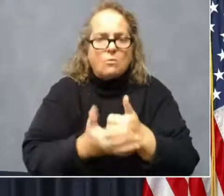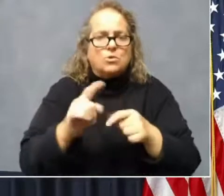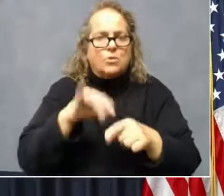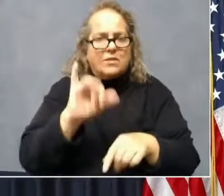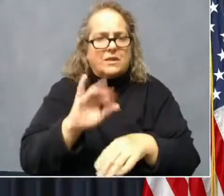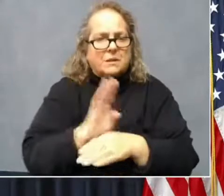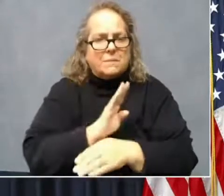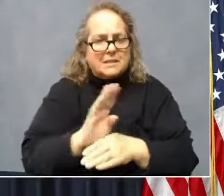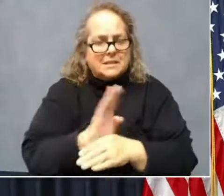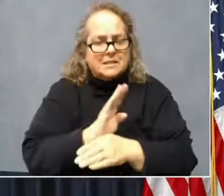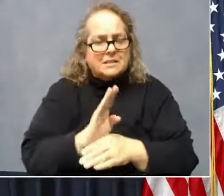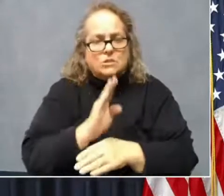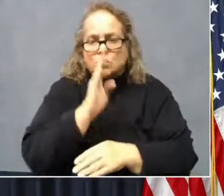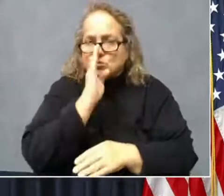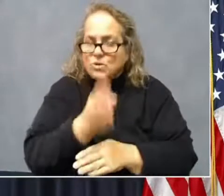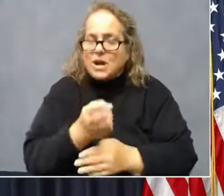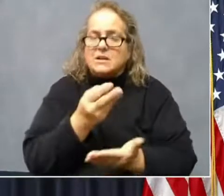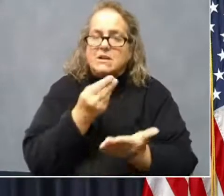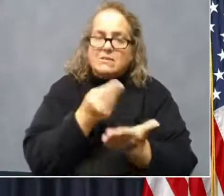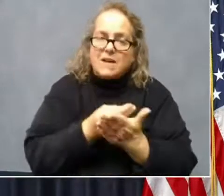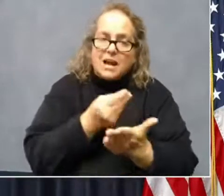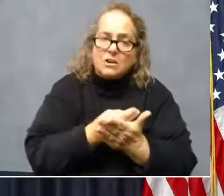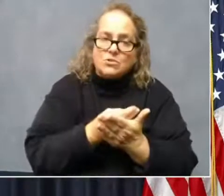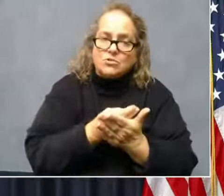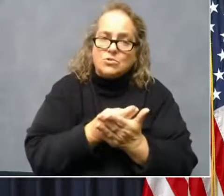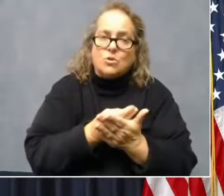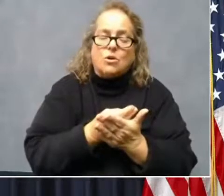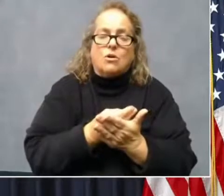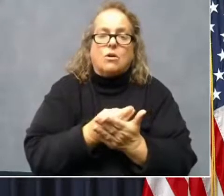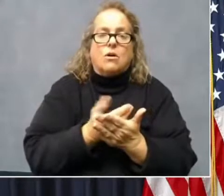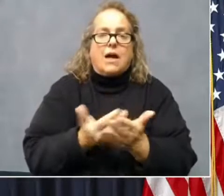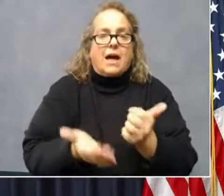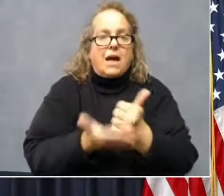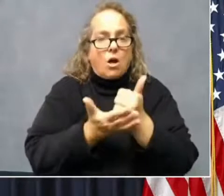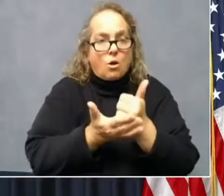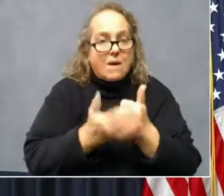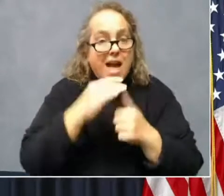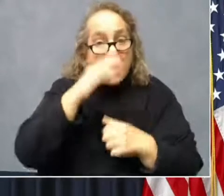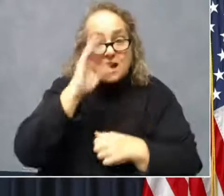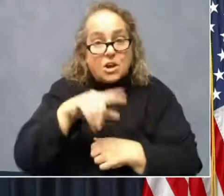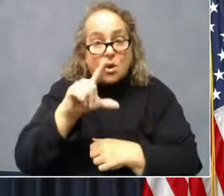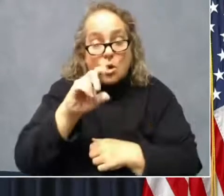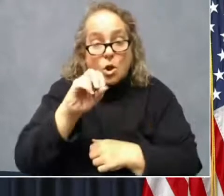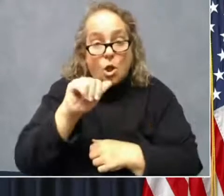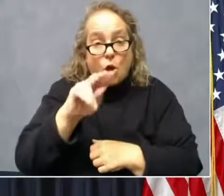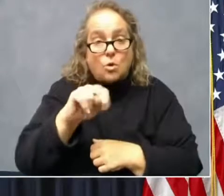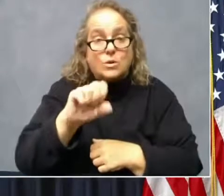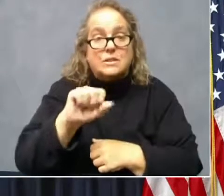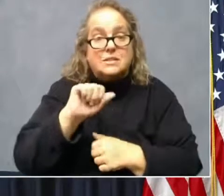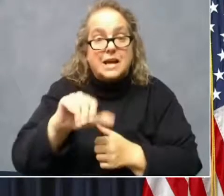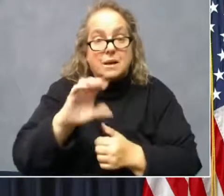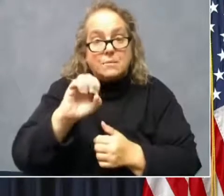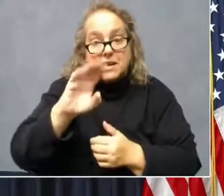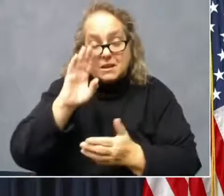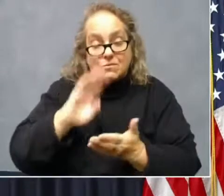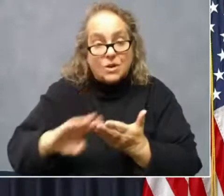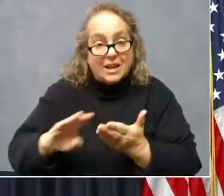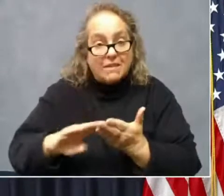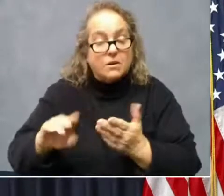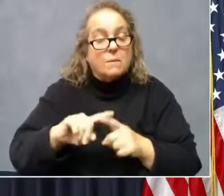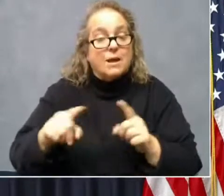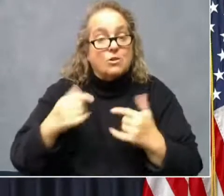direct financial relief. I know those loans can be forgivable, but right now, people need